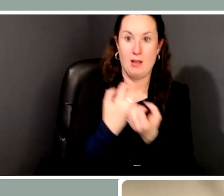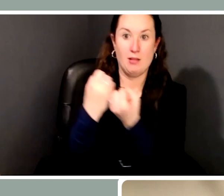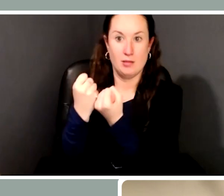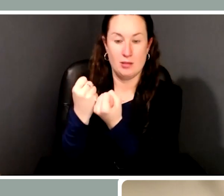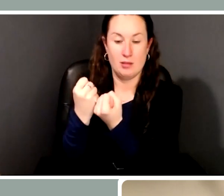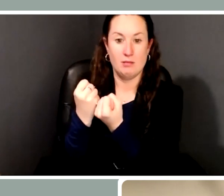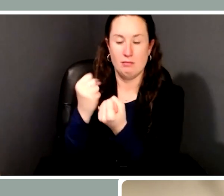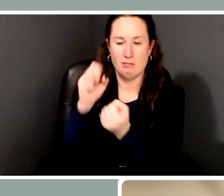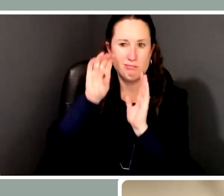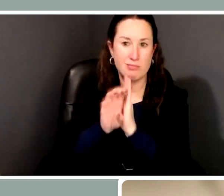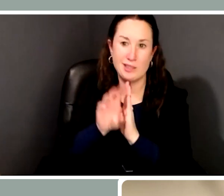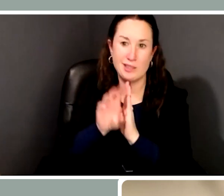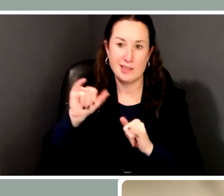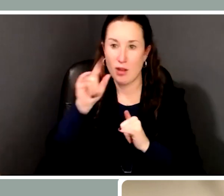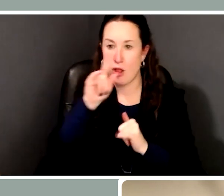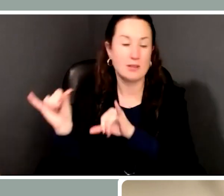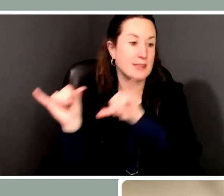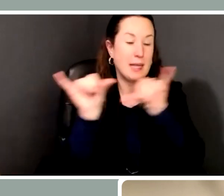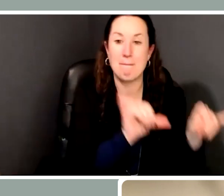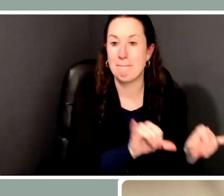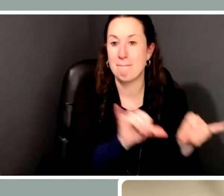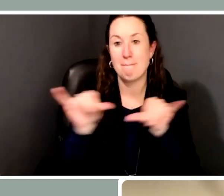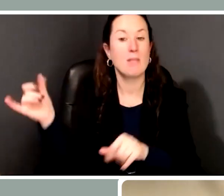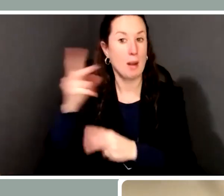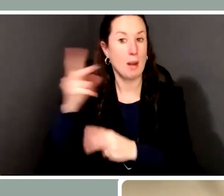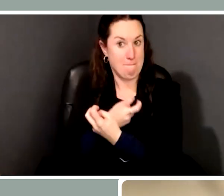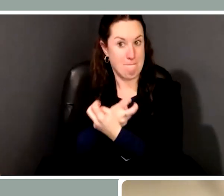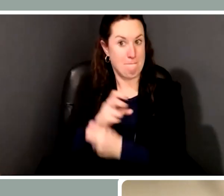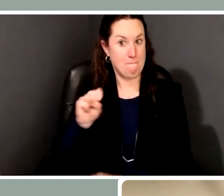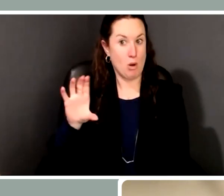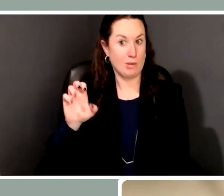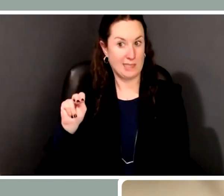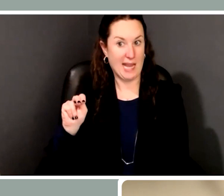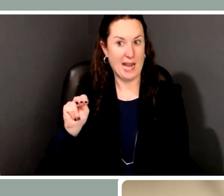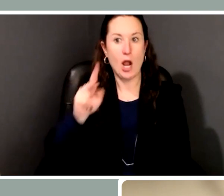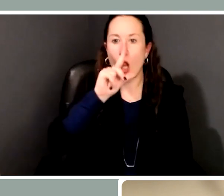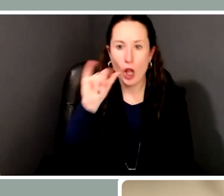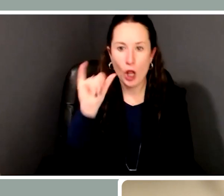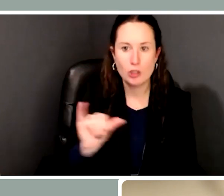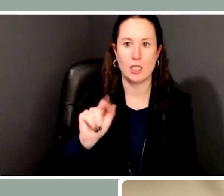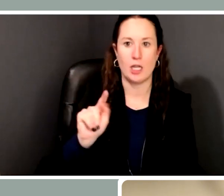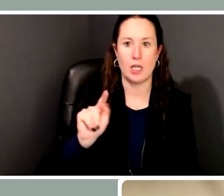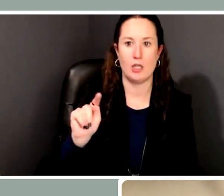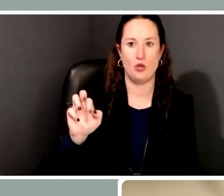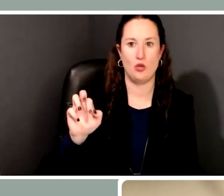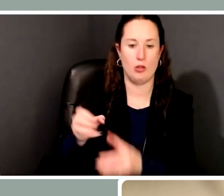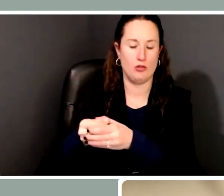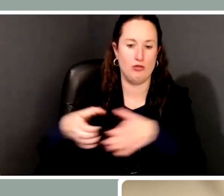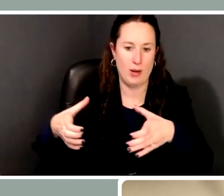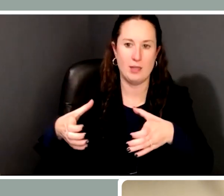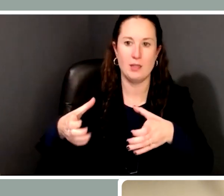on some scans. Like on a bone scan, that will look exactly the same as the tumor growing. So one always has to be careful interpreting the